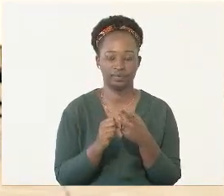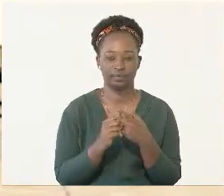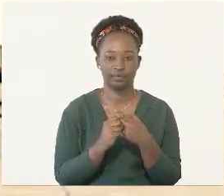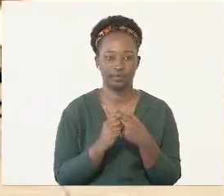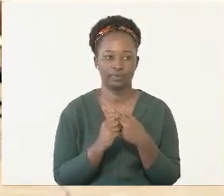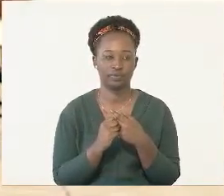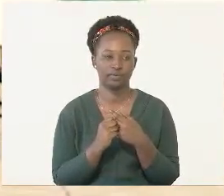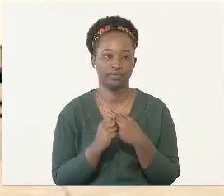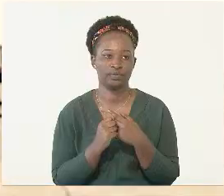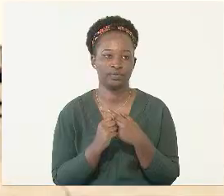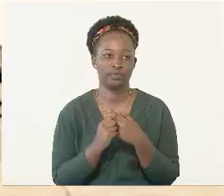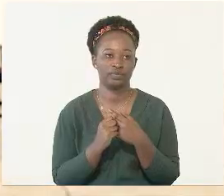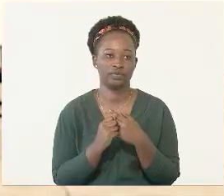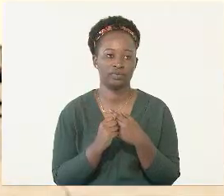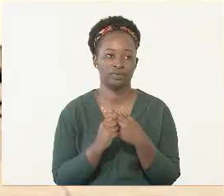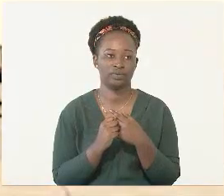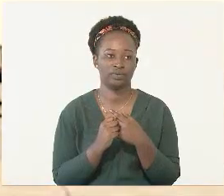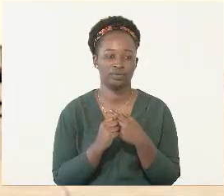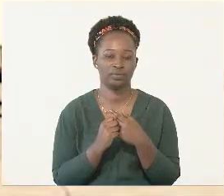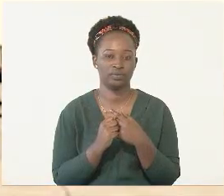this. Okay.